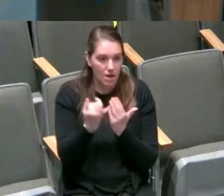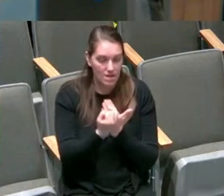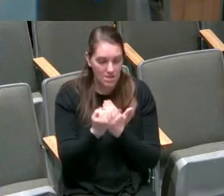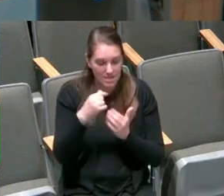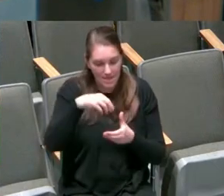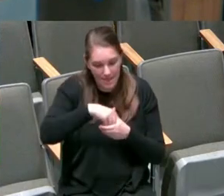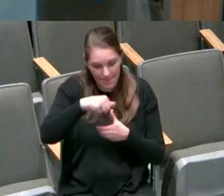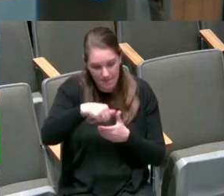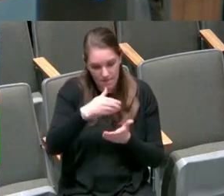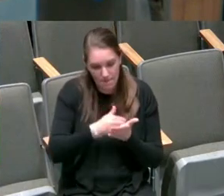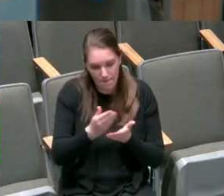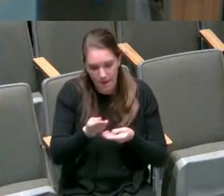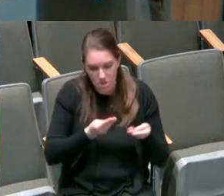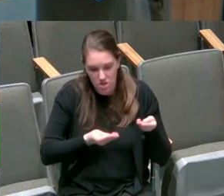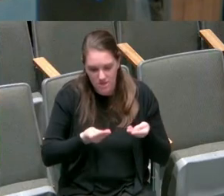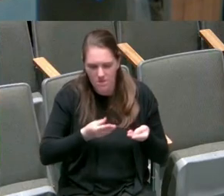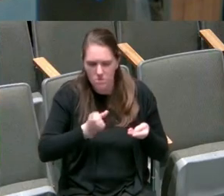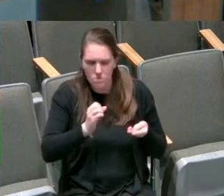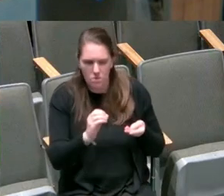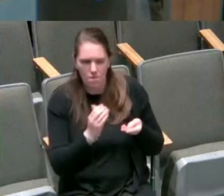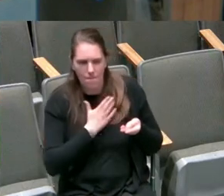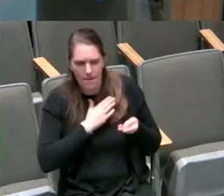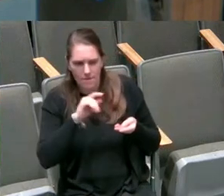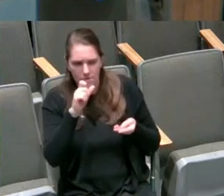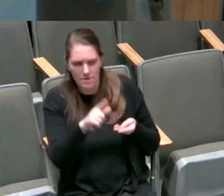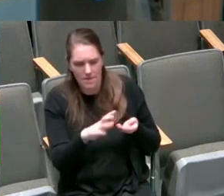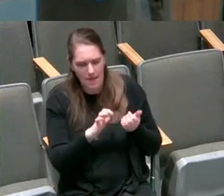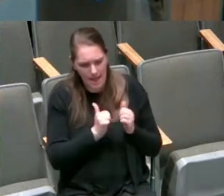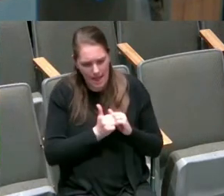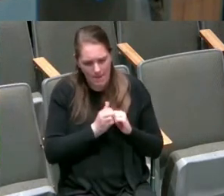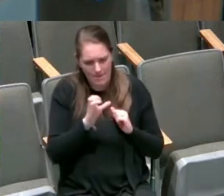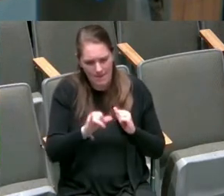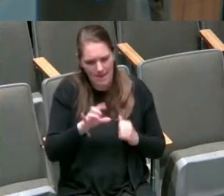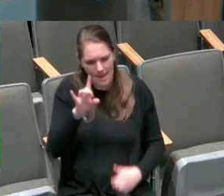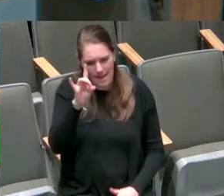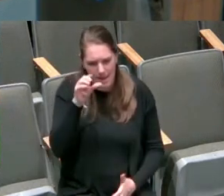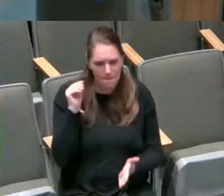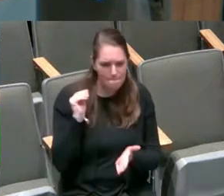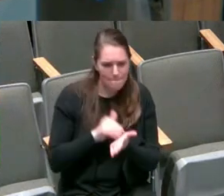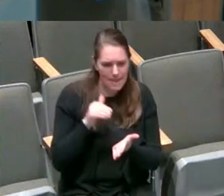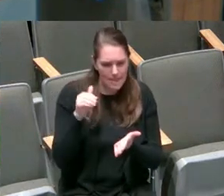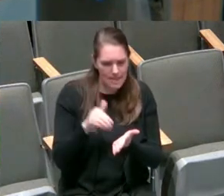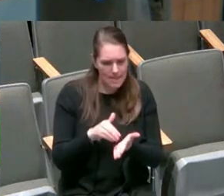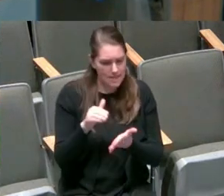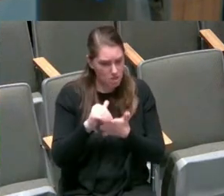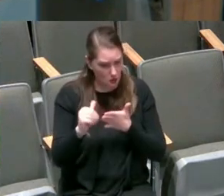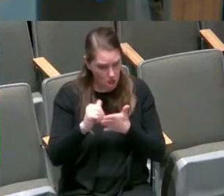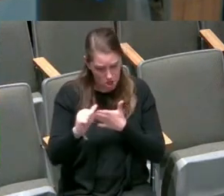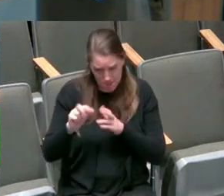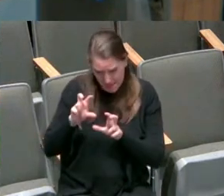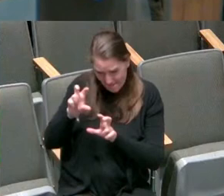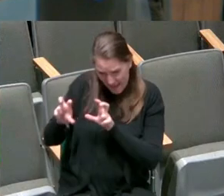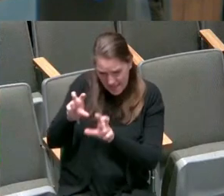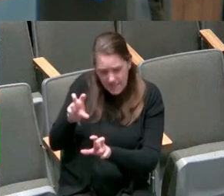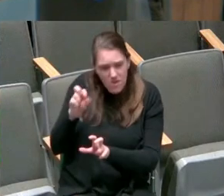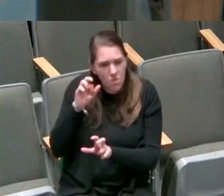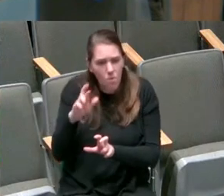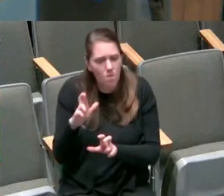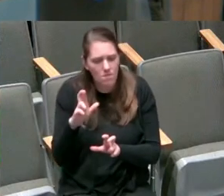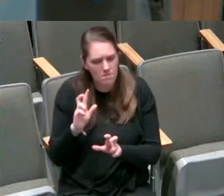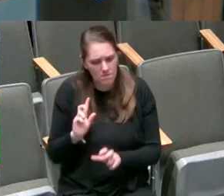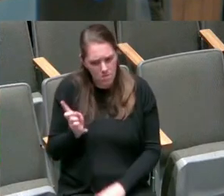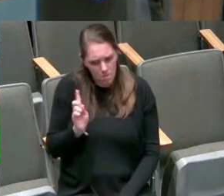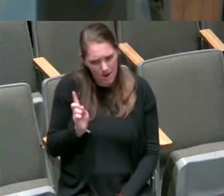so I guess I would like to know how is that eight million dollars is it being invested um